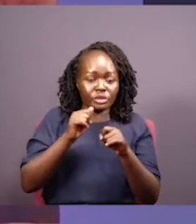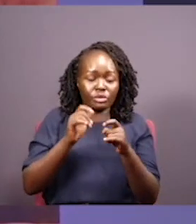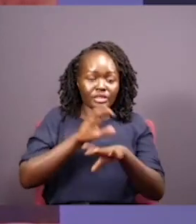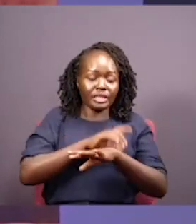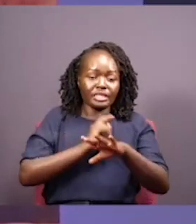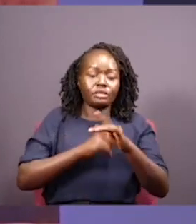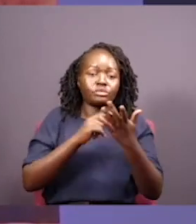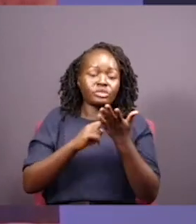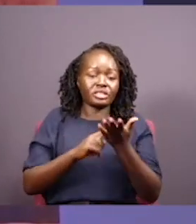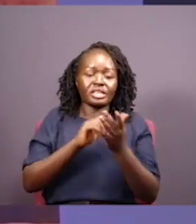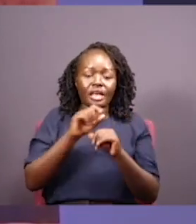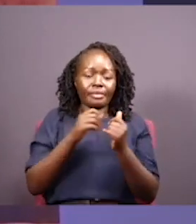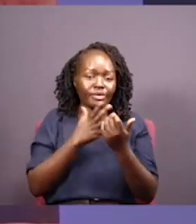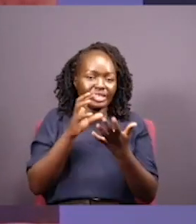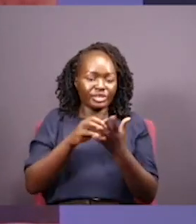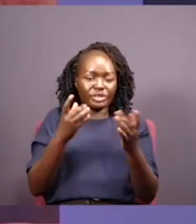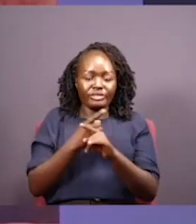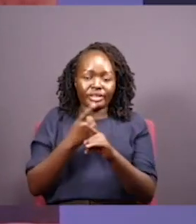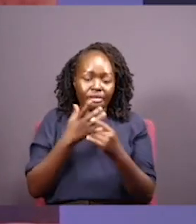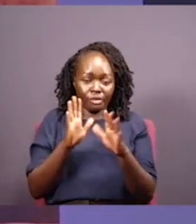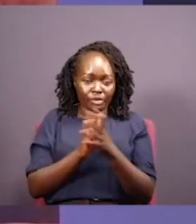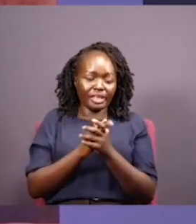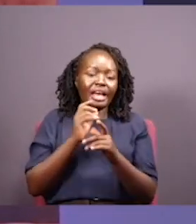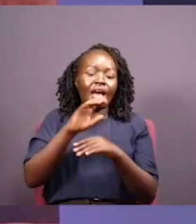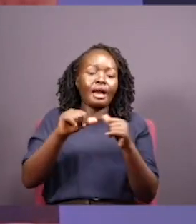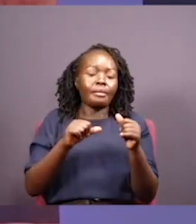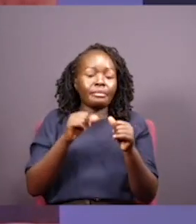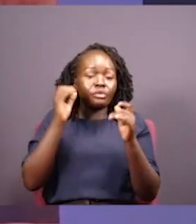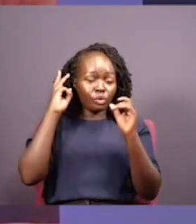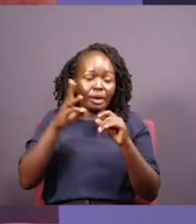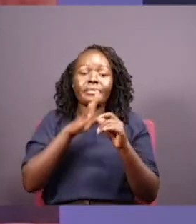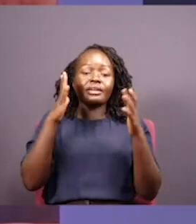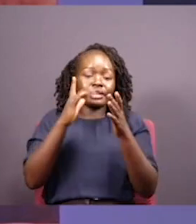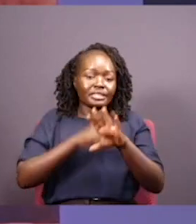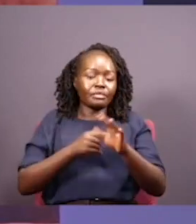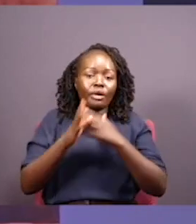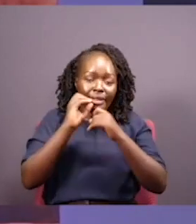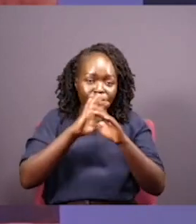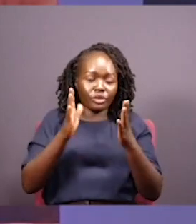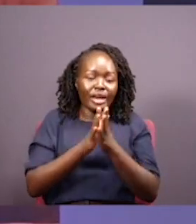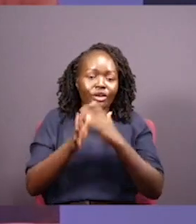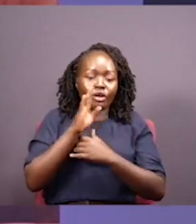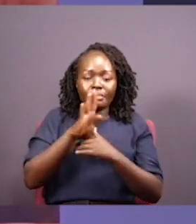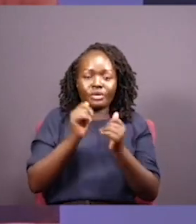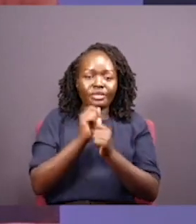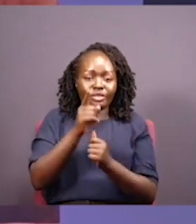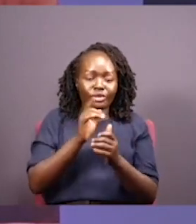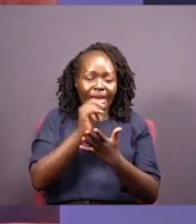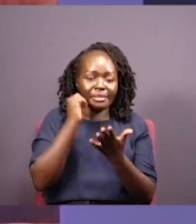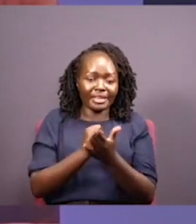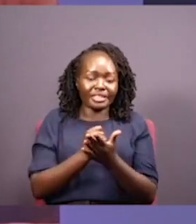about this matter a bit more. It's going to be a great time. God bless you and God be with you. Amen. Thank